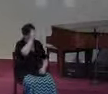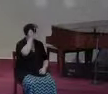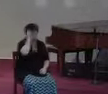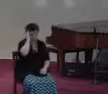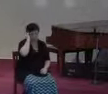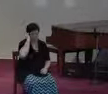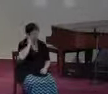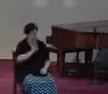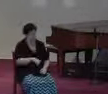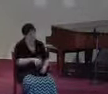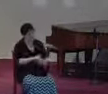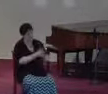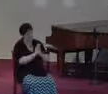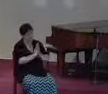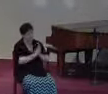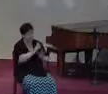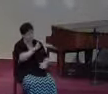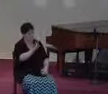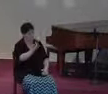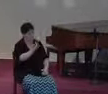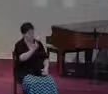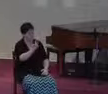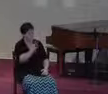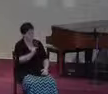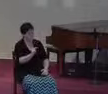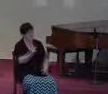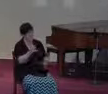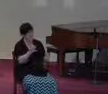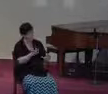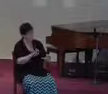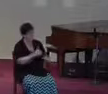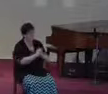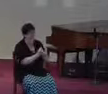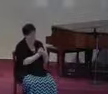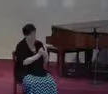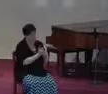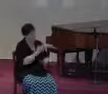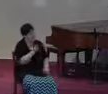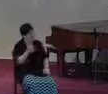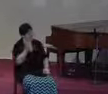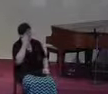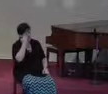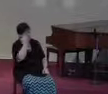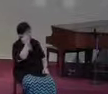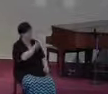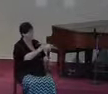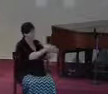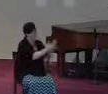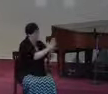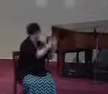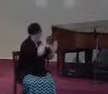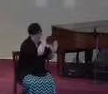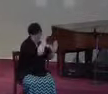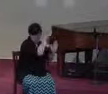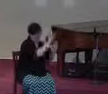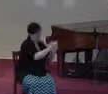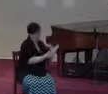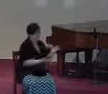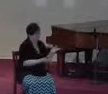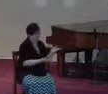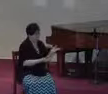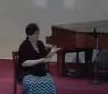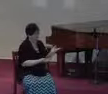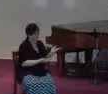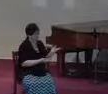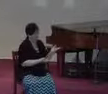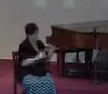It's a request that he didn't want to make. And he knew that if he made this request, that he would be